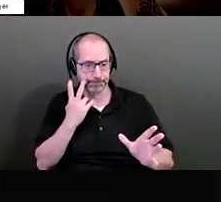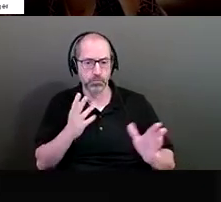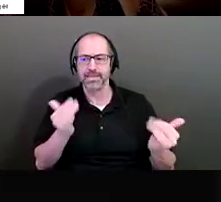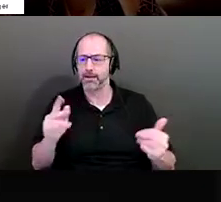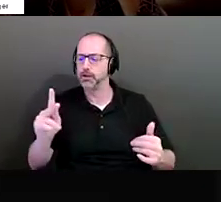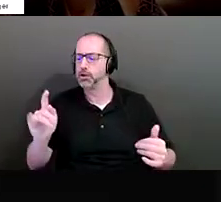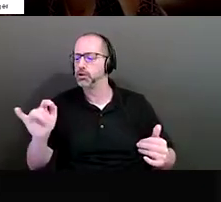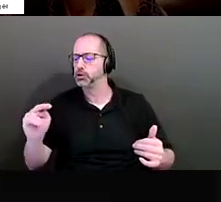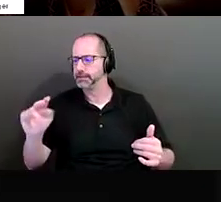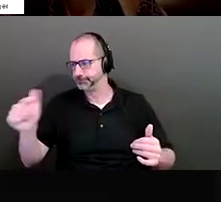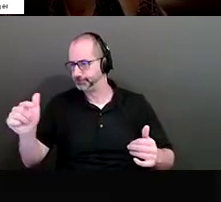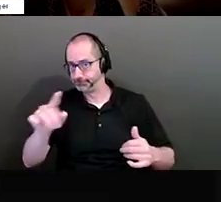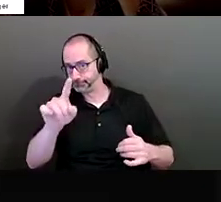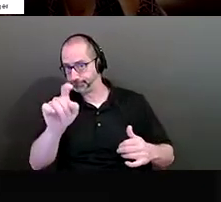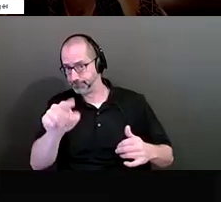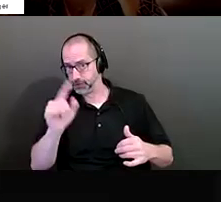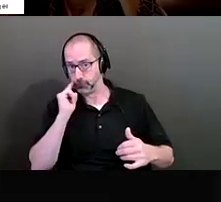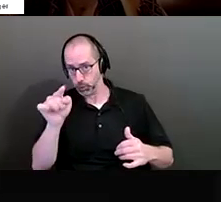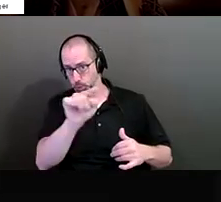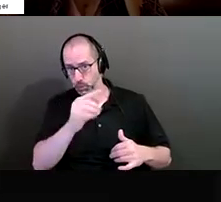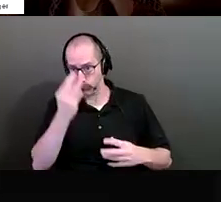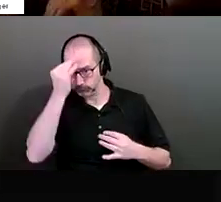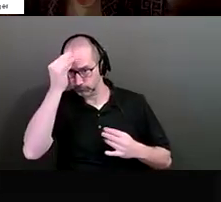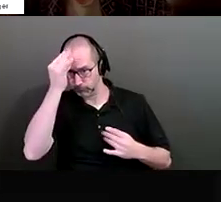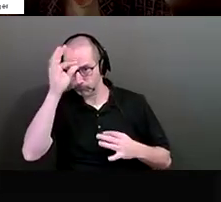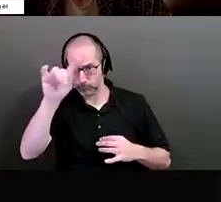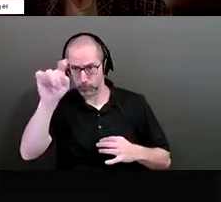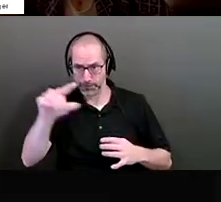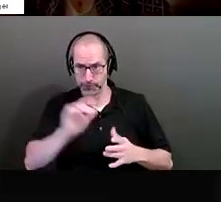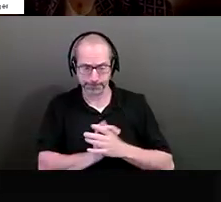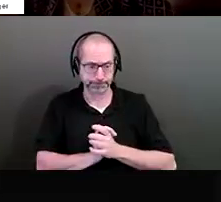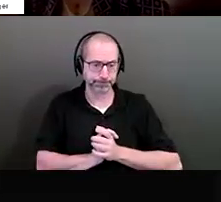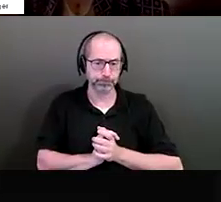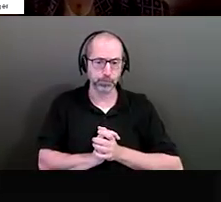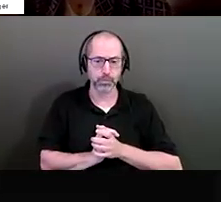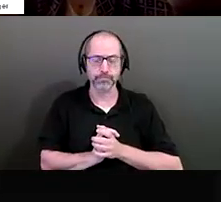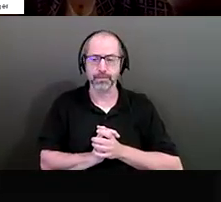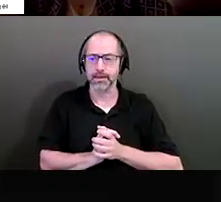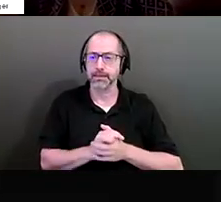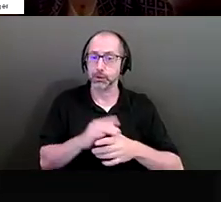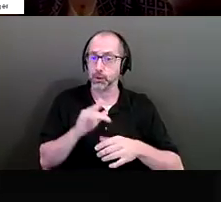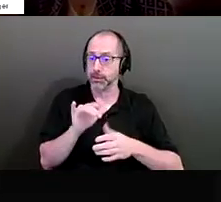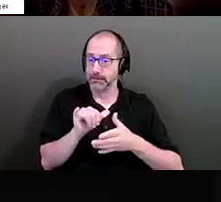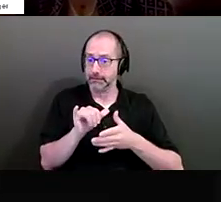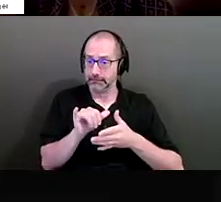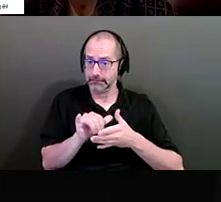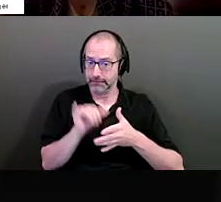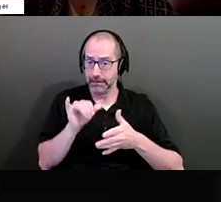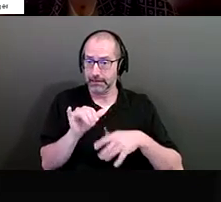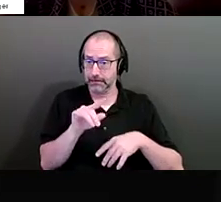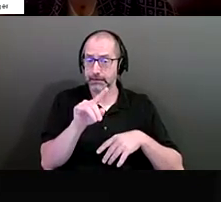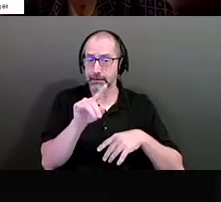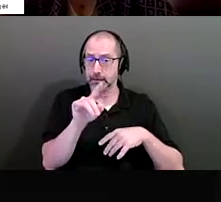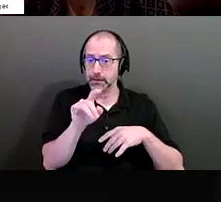ask the question that you should consider. Yeah, so the question here is whether this should